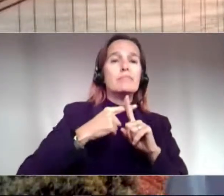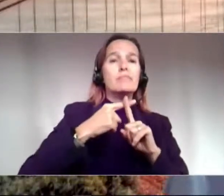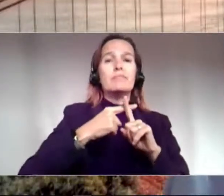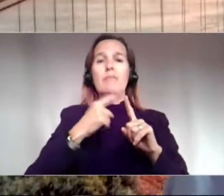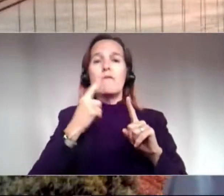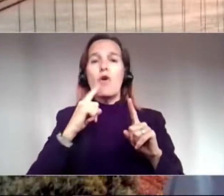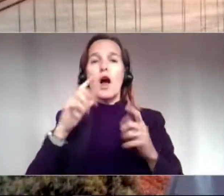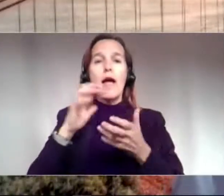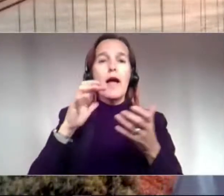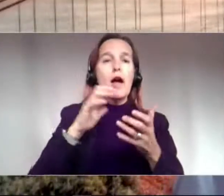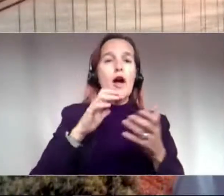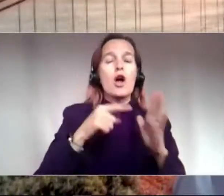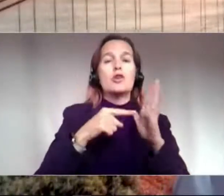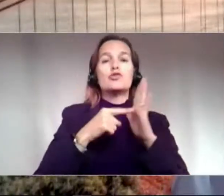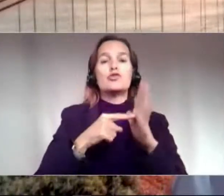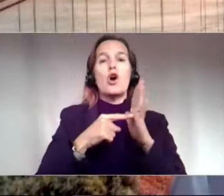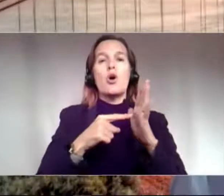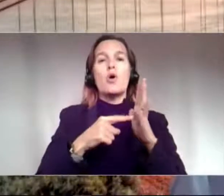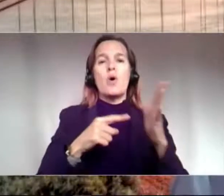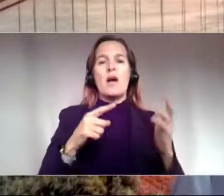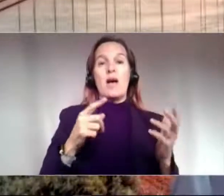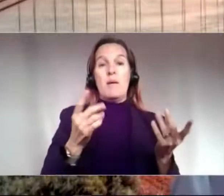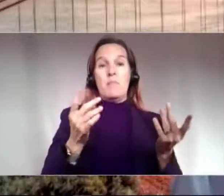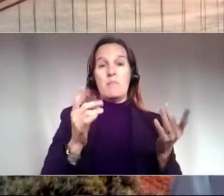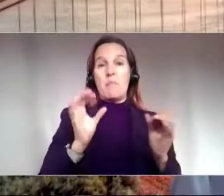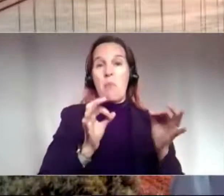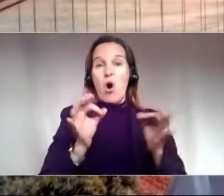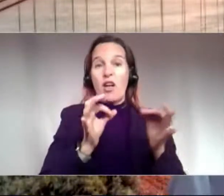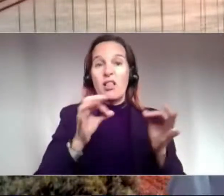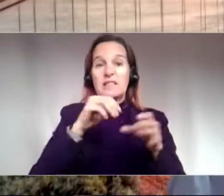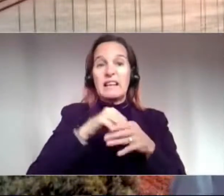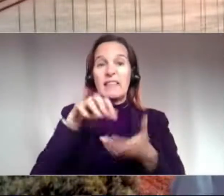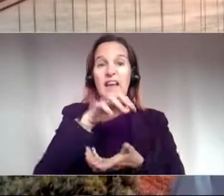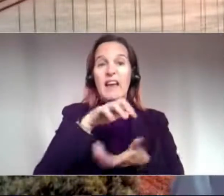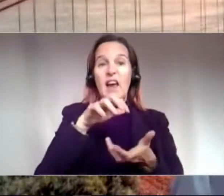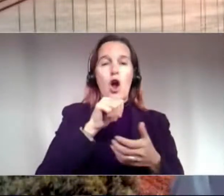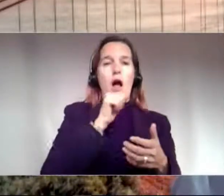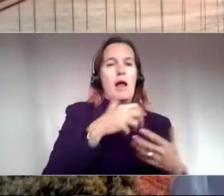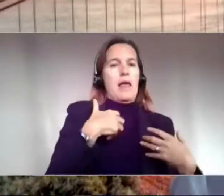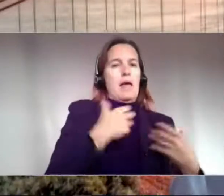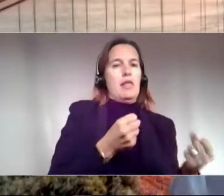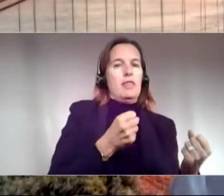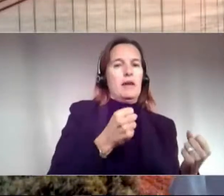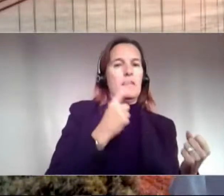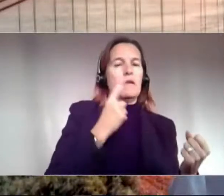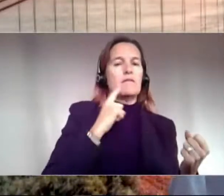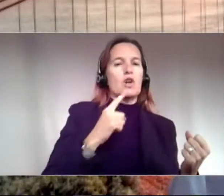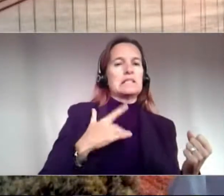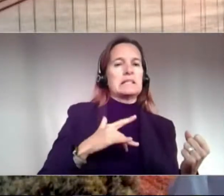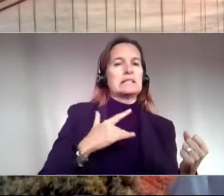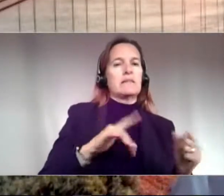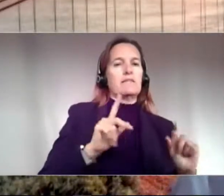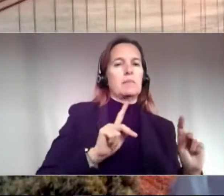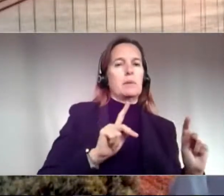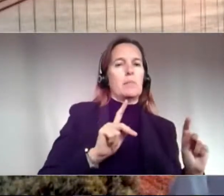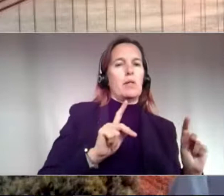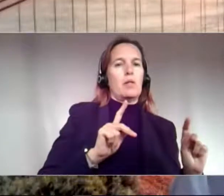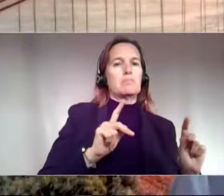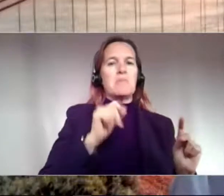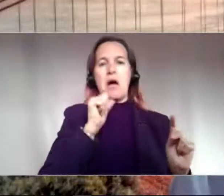matter concentrations in the unhealthy for sensitive groups to unhealthy for most parts of the